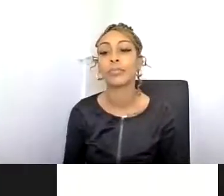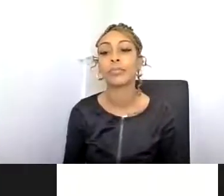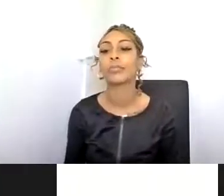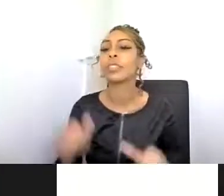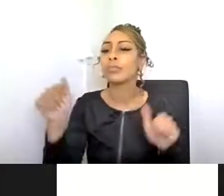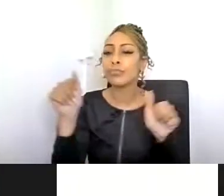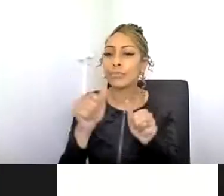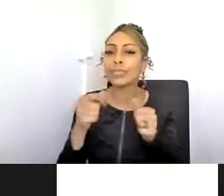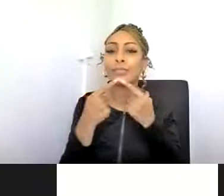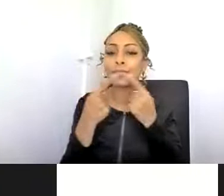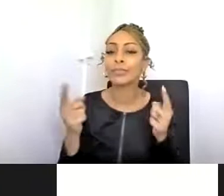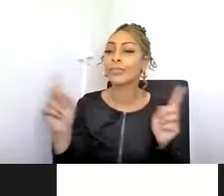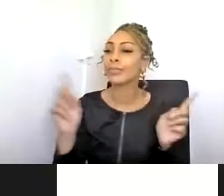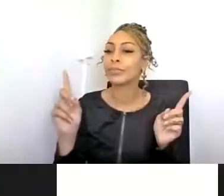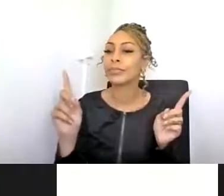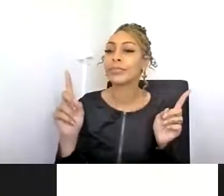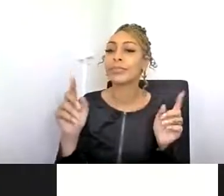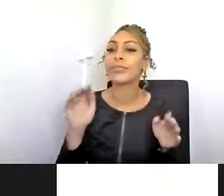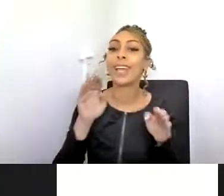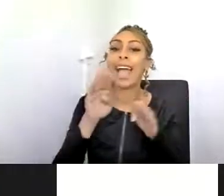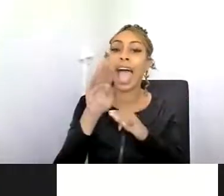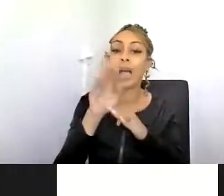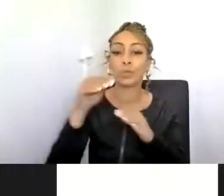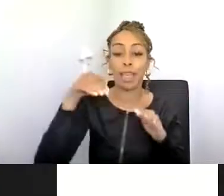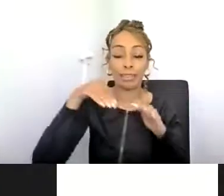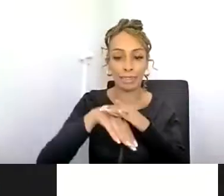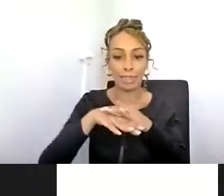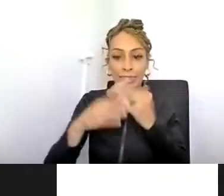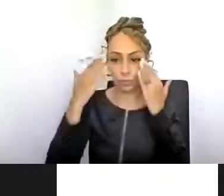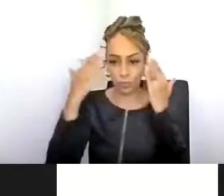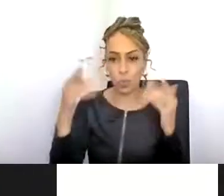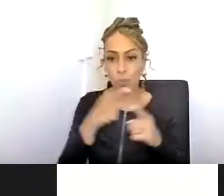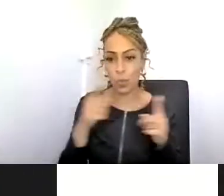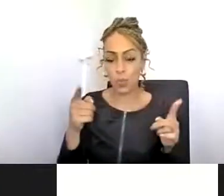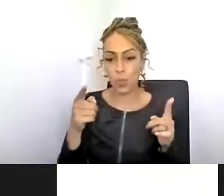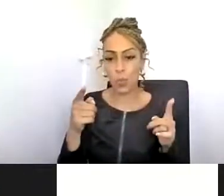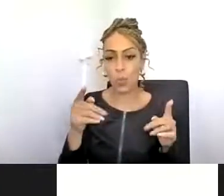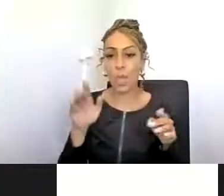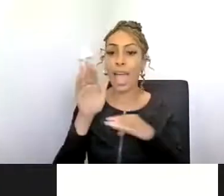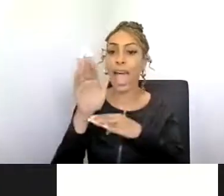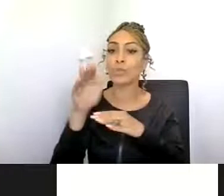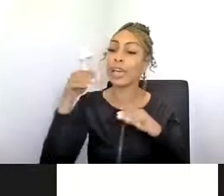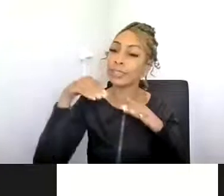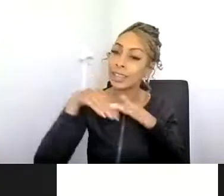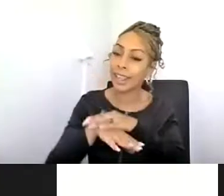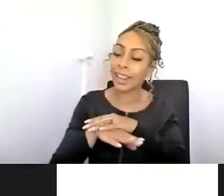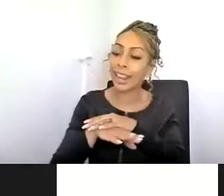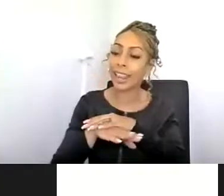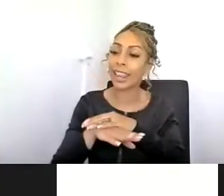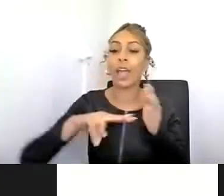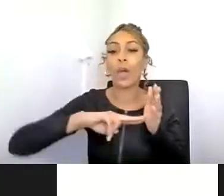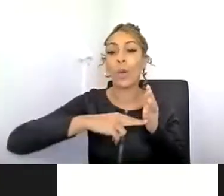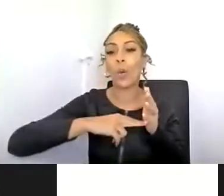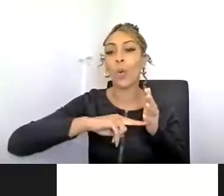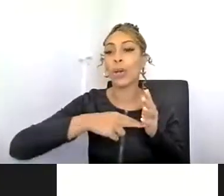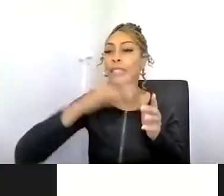Briefly, just to tell you a little about Outside In, if you don't know. So Outside In is an